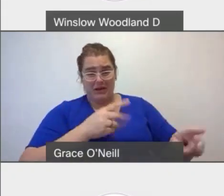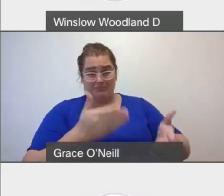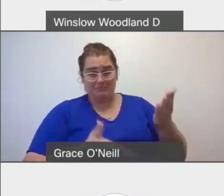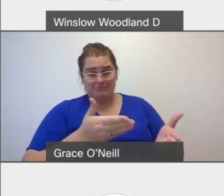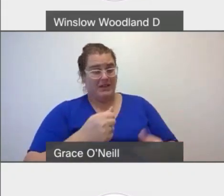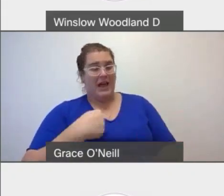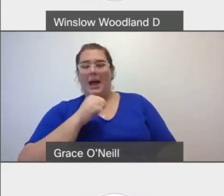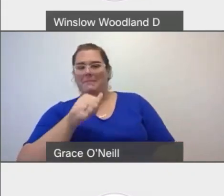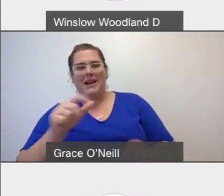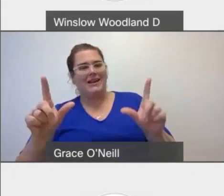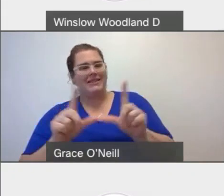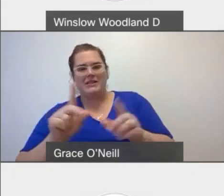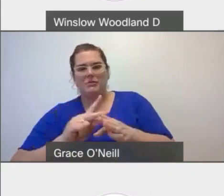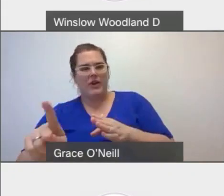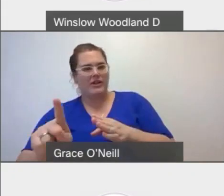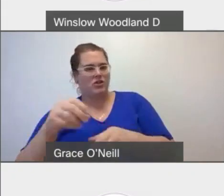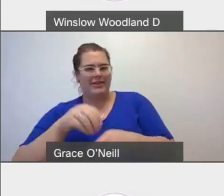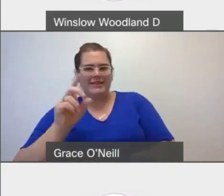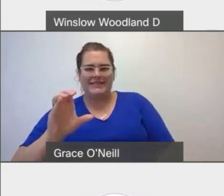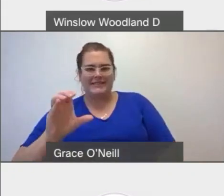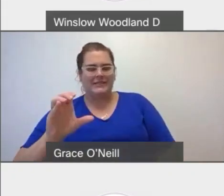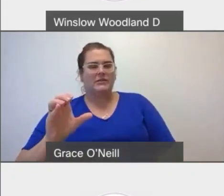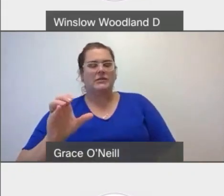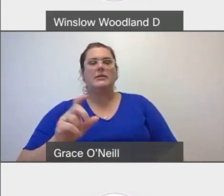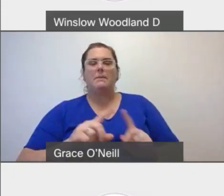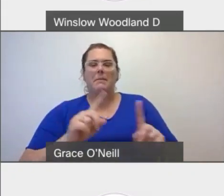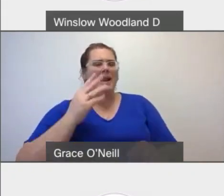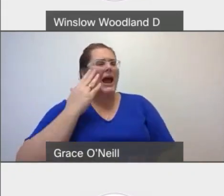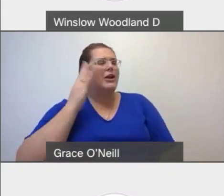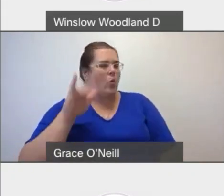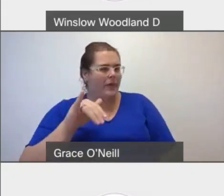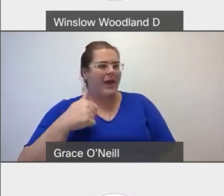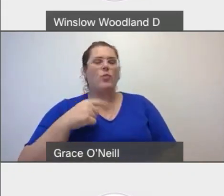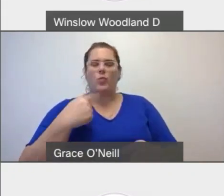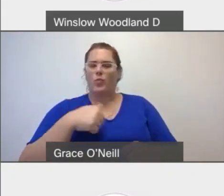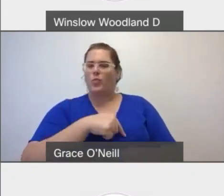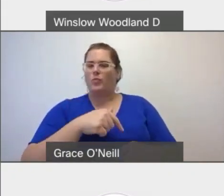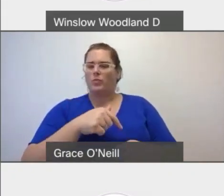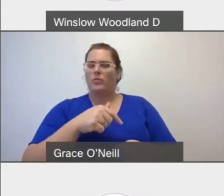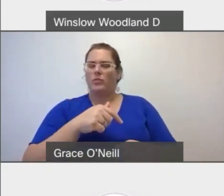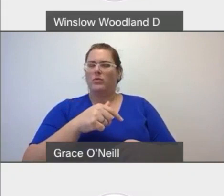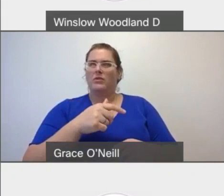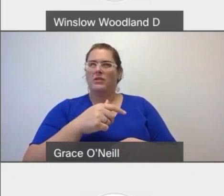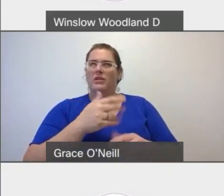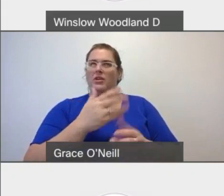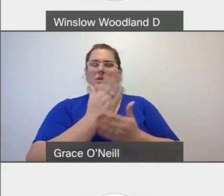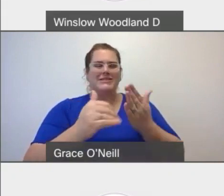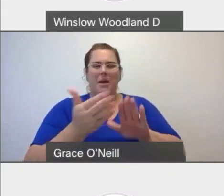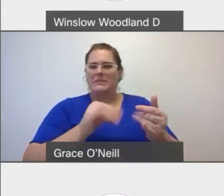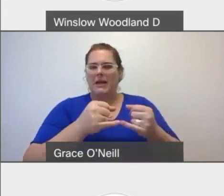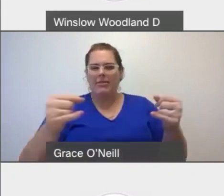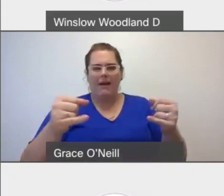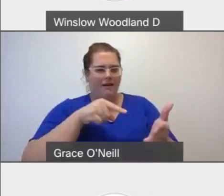I know that people had a deadline for completing that. I don't know what the requirement was about submitting